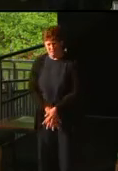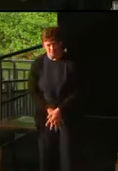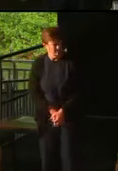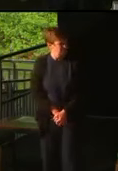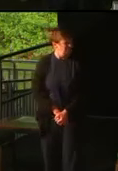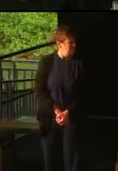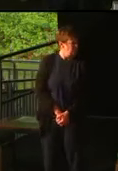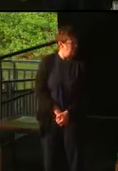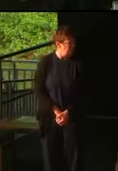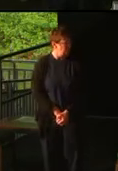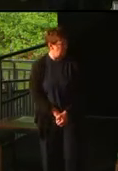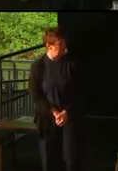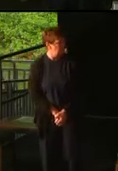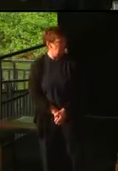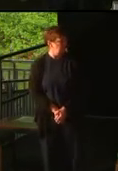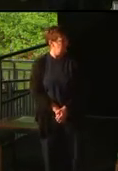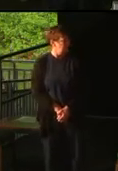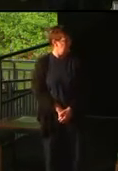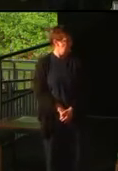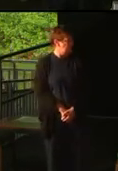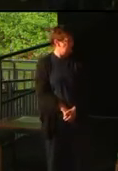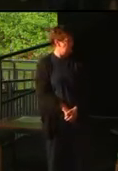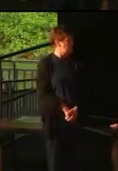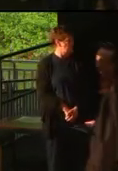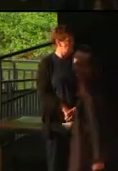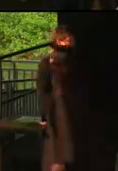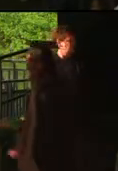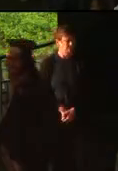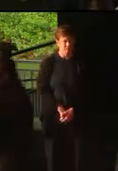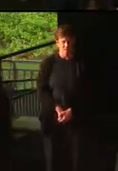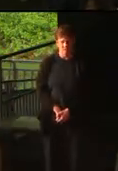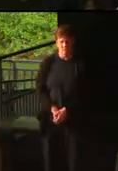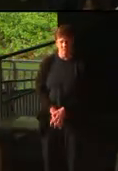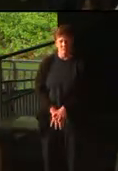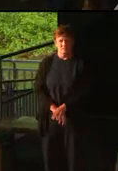Zoe S. Castello, cum laude.